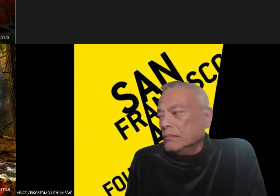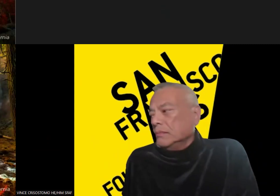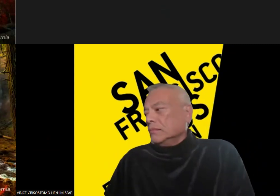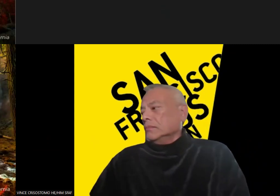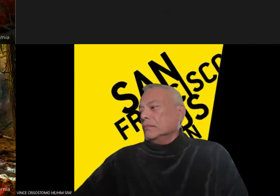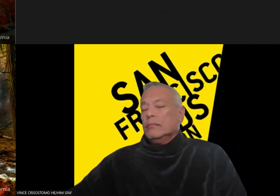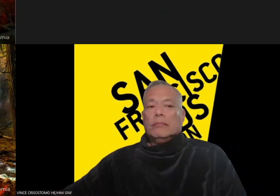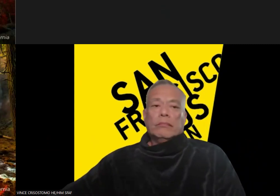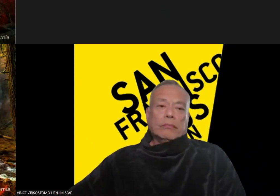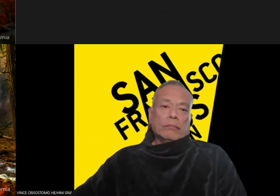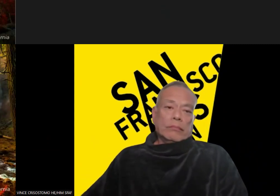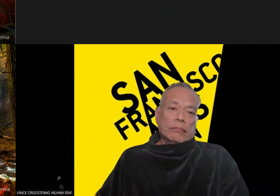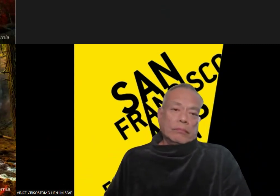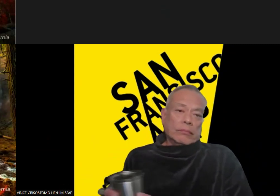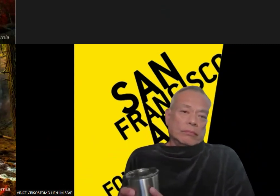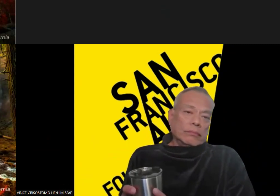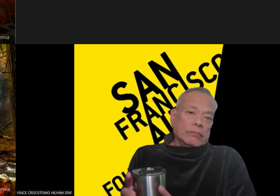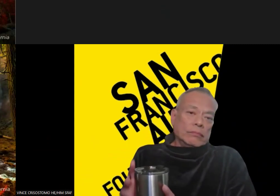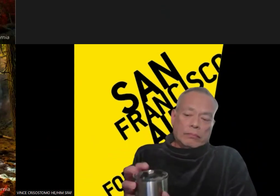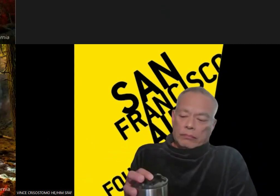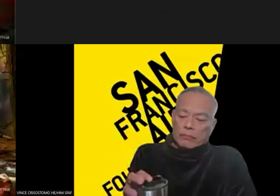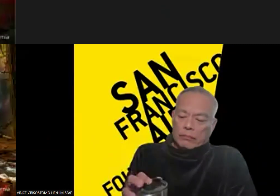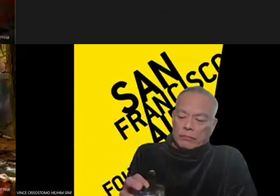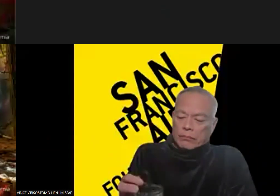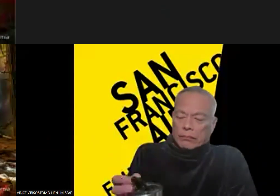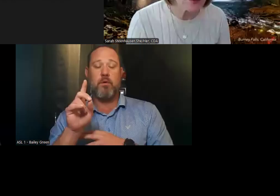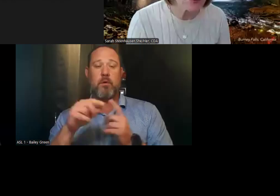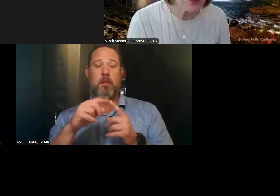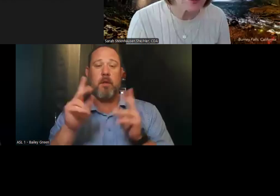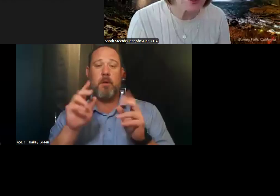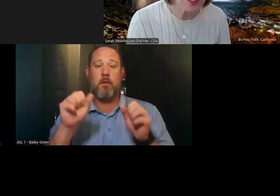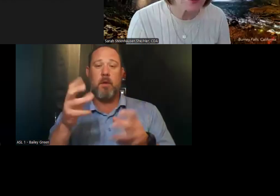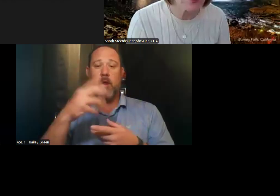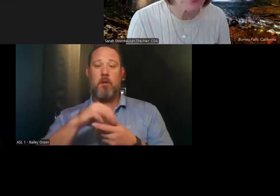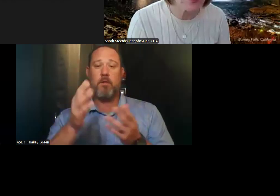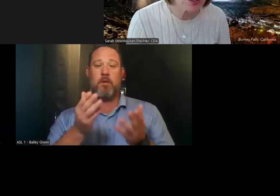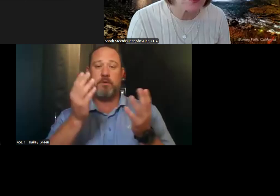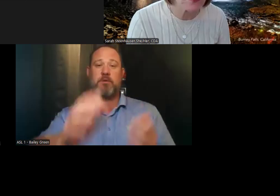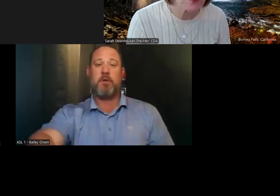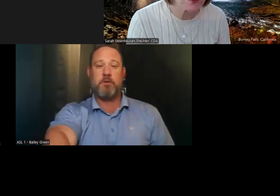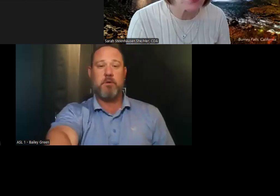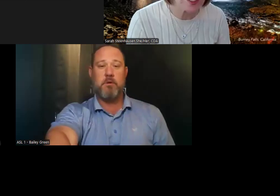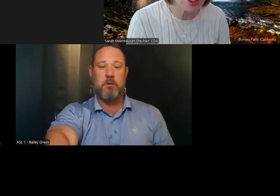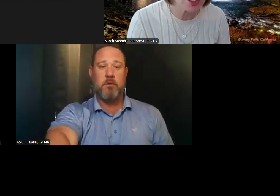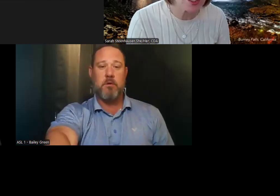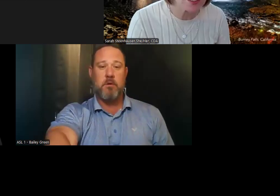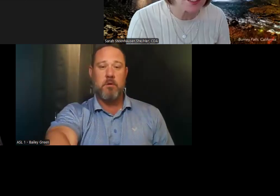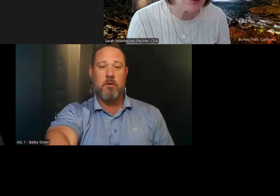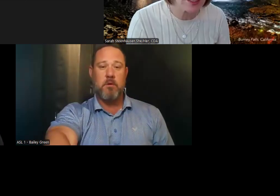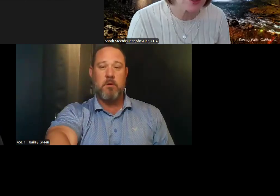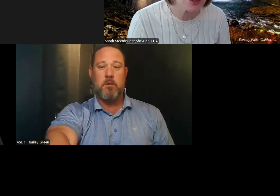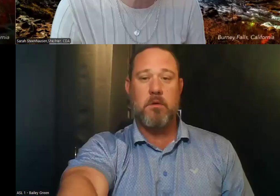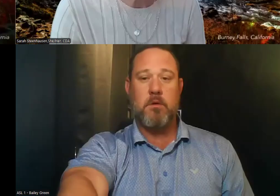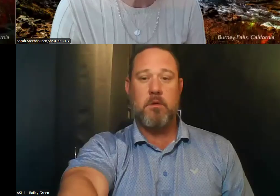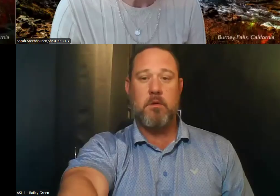this is send out the document in Word, and then people can include their suggested revisions and track changes and send it